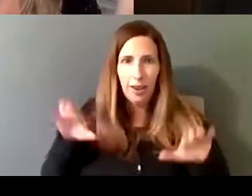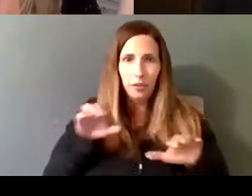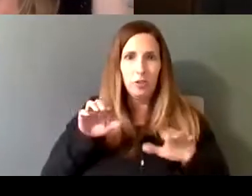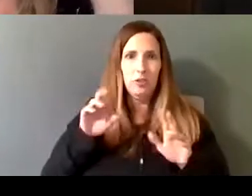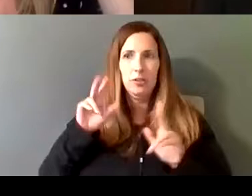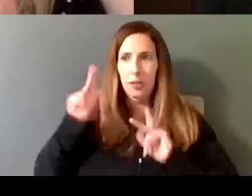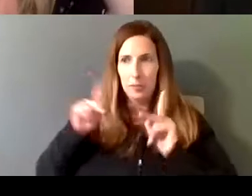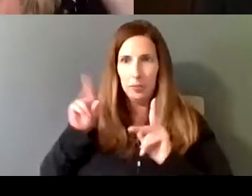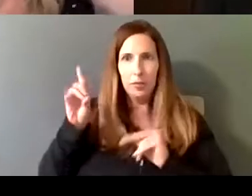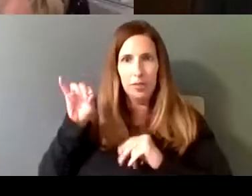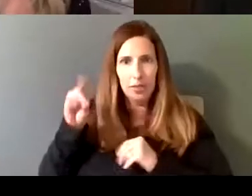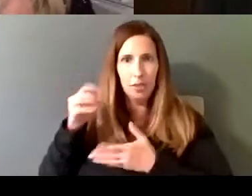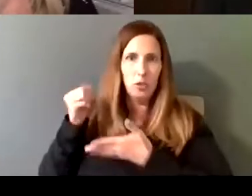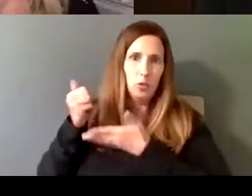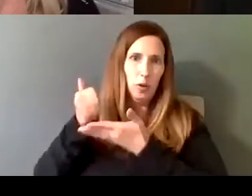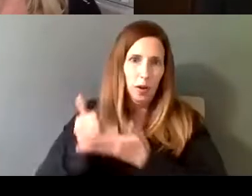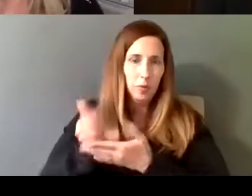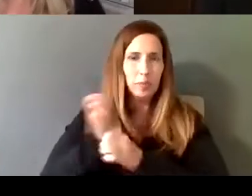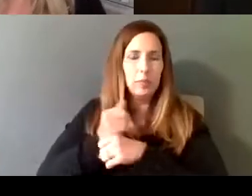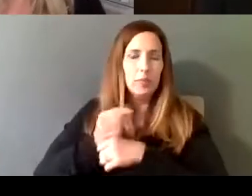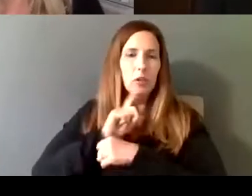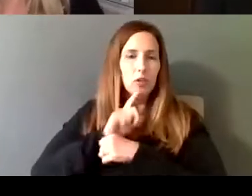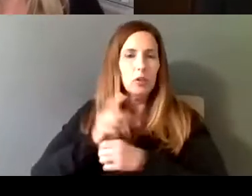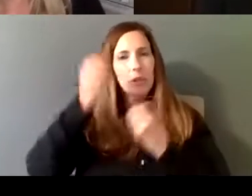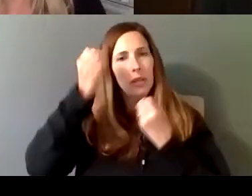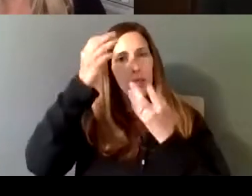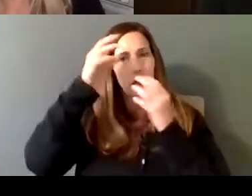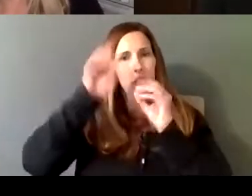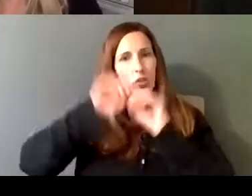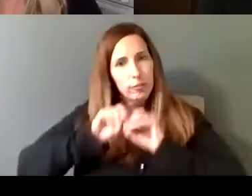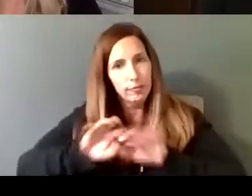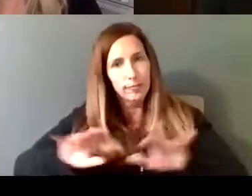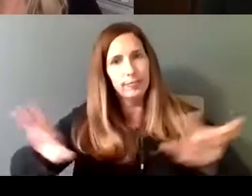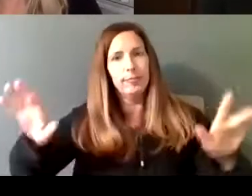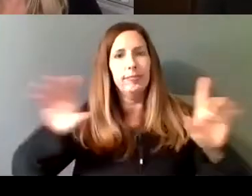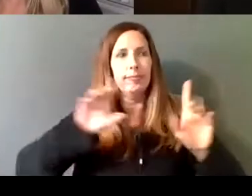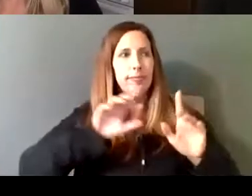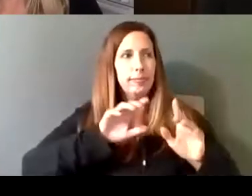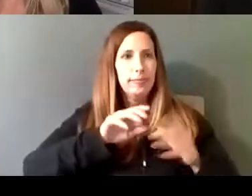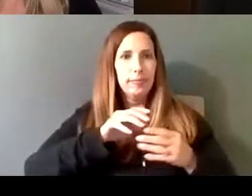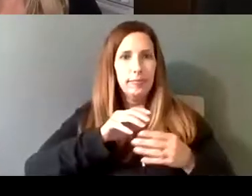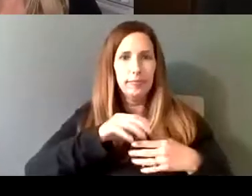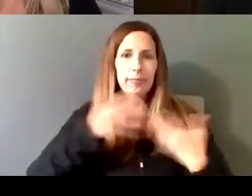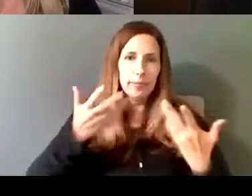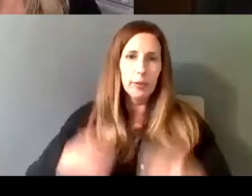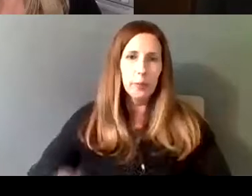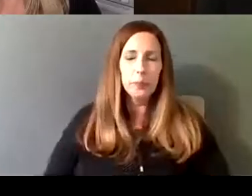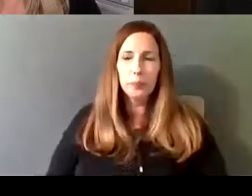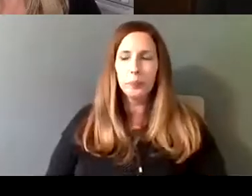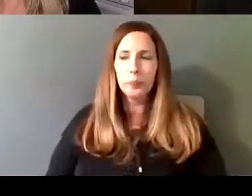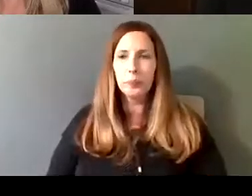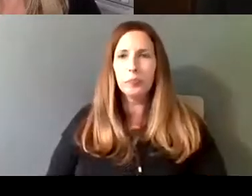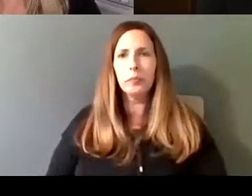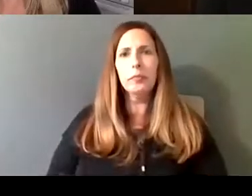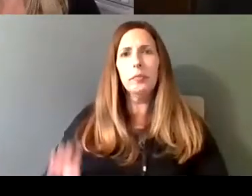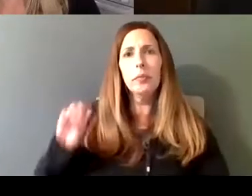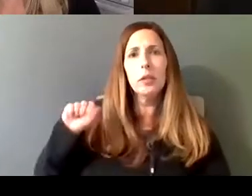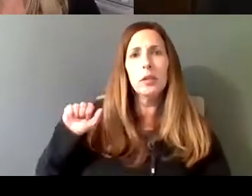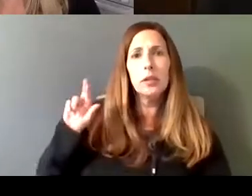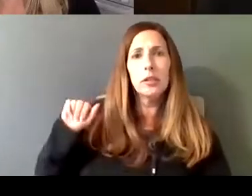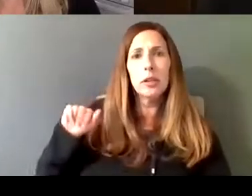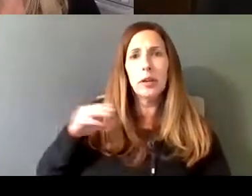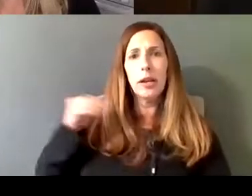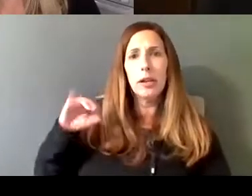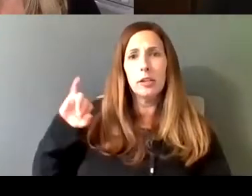done to be helpful and making sure the information is disseminated and that it reaches all these populations. Sarah and Jackie, can you also